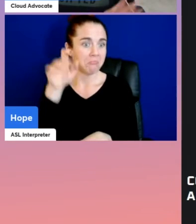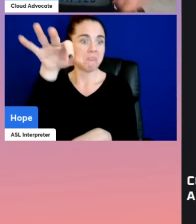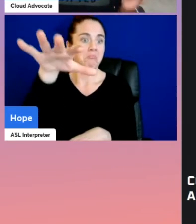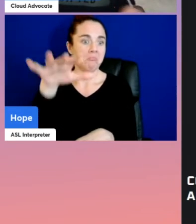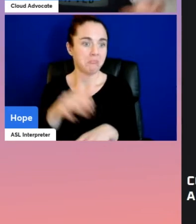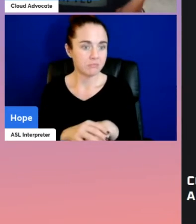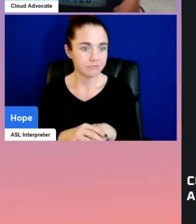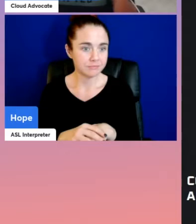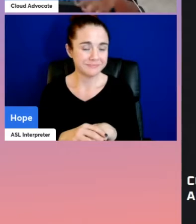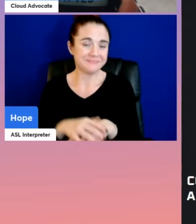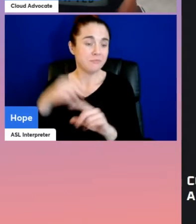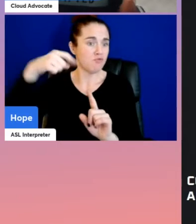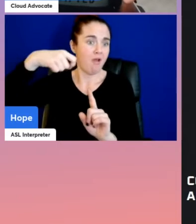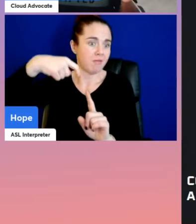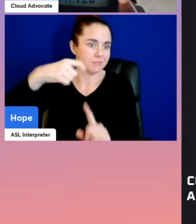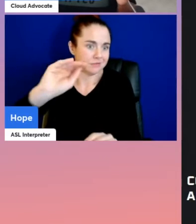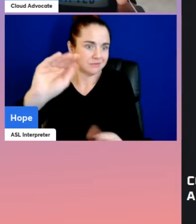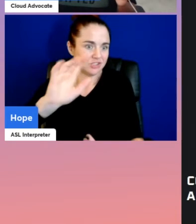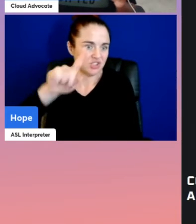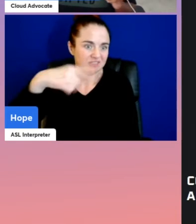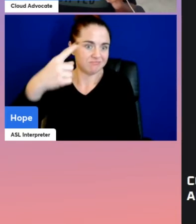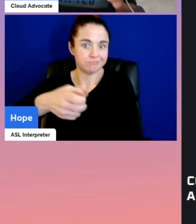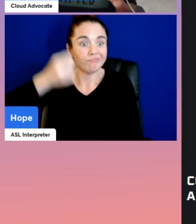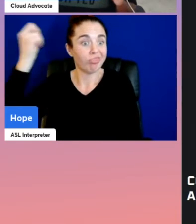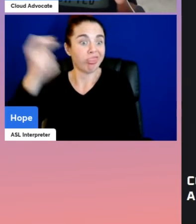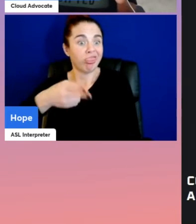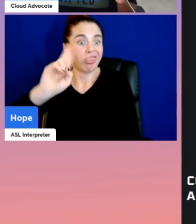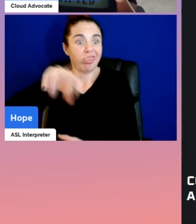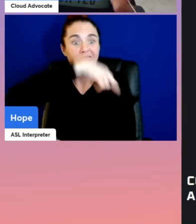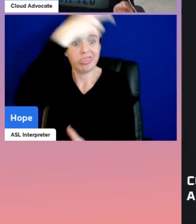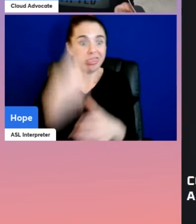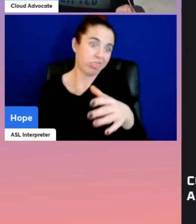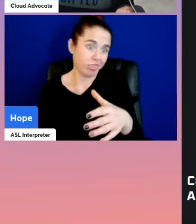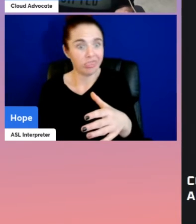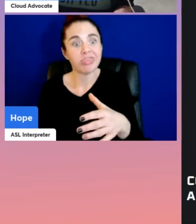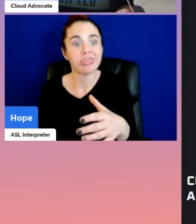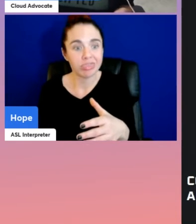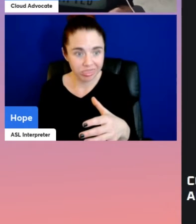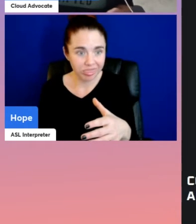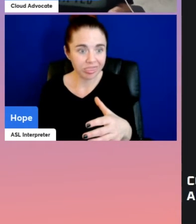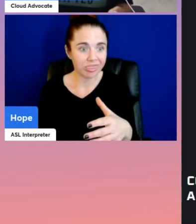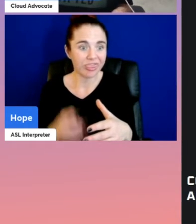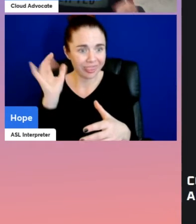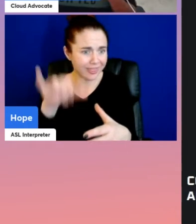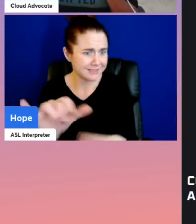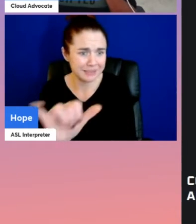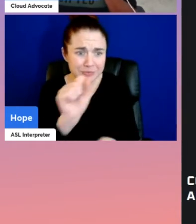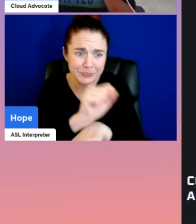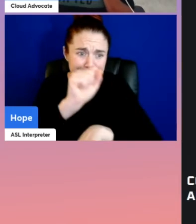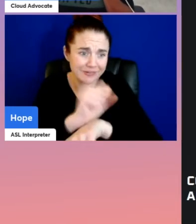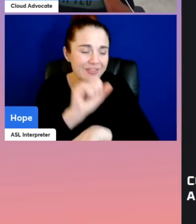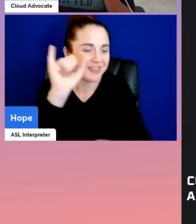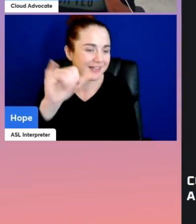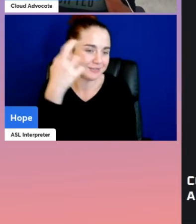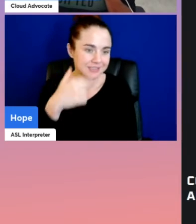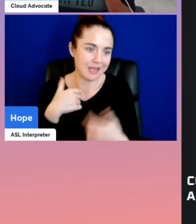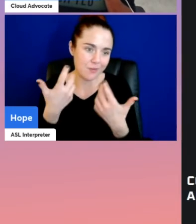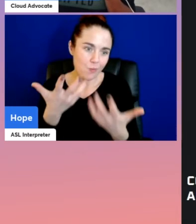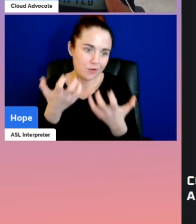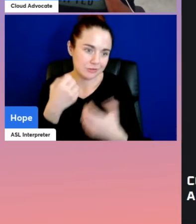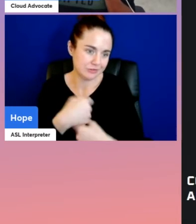anything. You're just kind of tossed into the deep end. And that's how it is for work. So that's what I wanted to create for